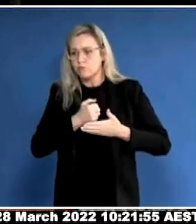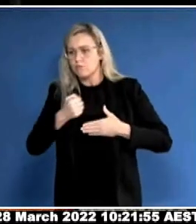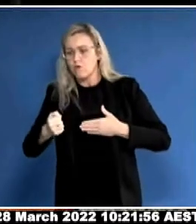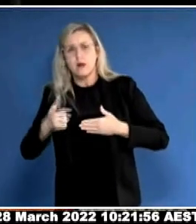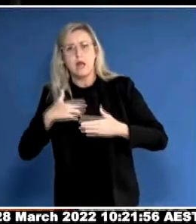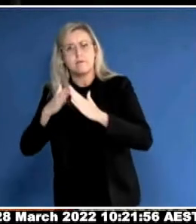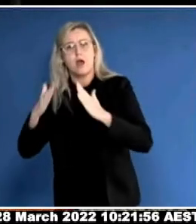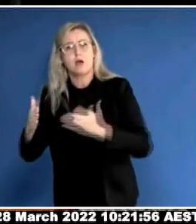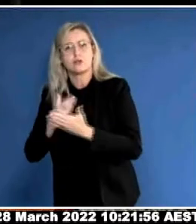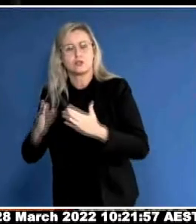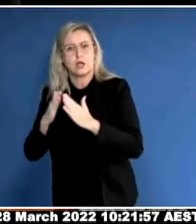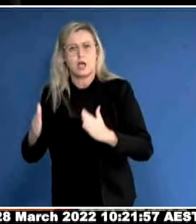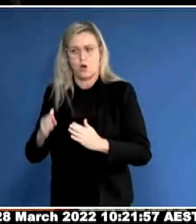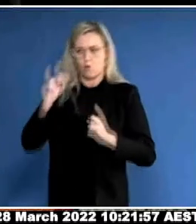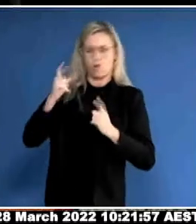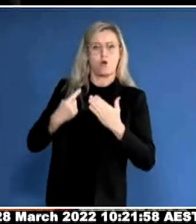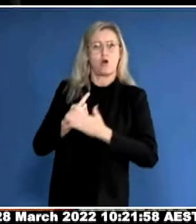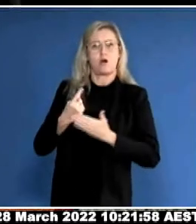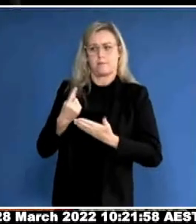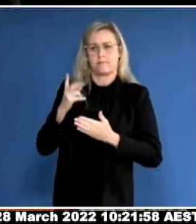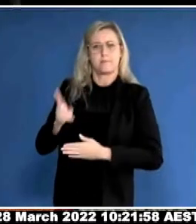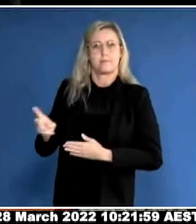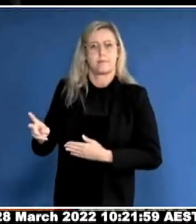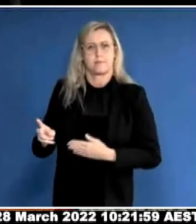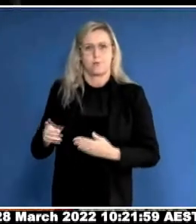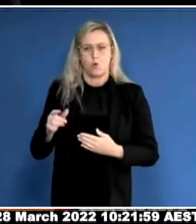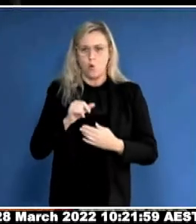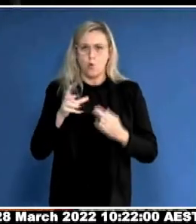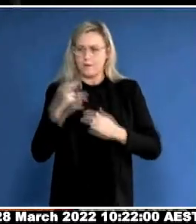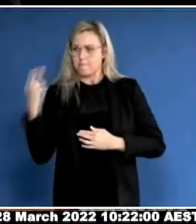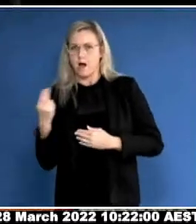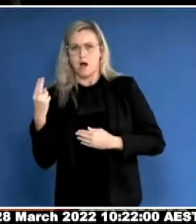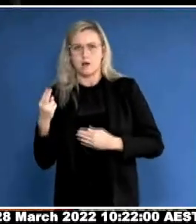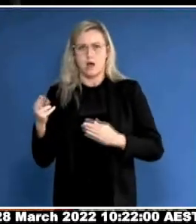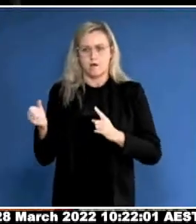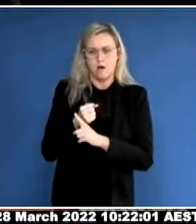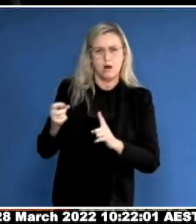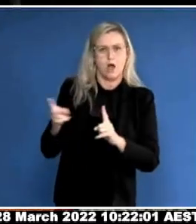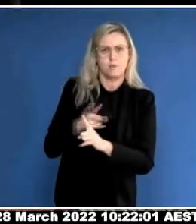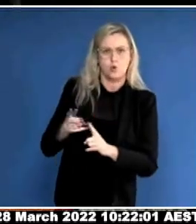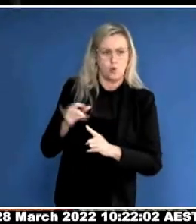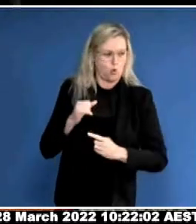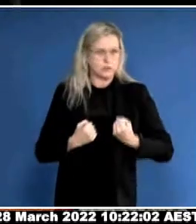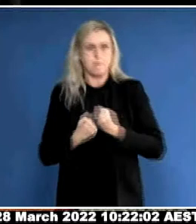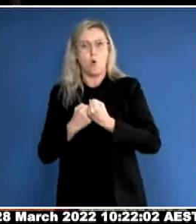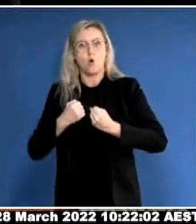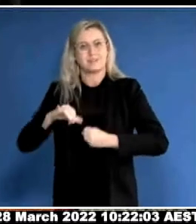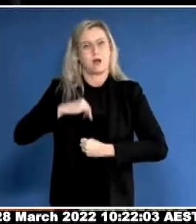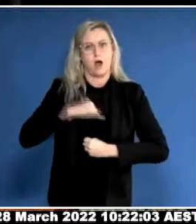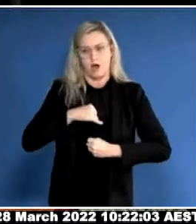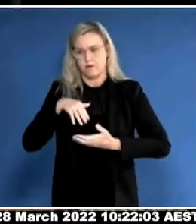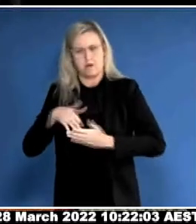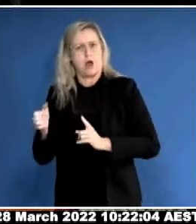Intimate partner violence, violence perpetrated by support workers, all can contribute